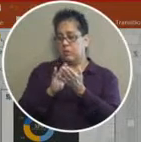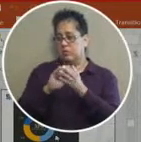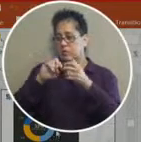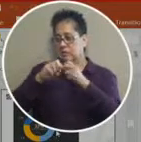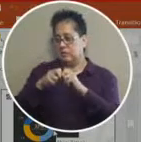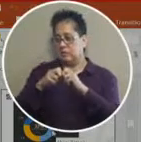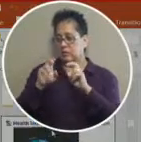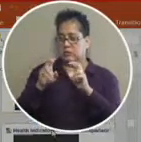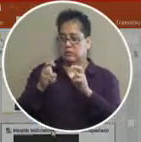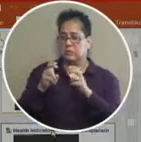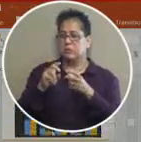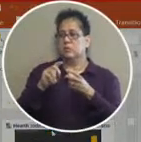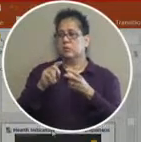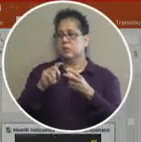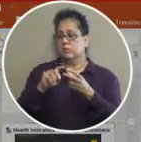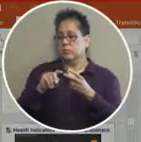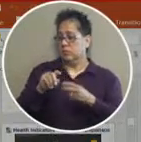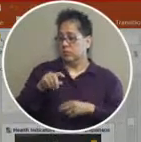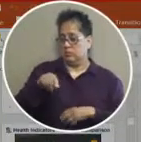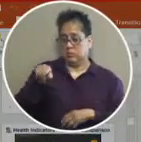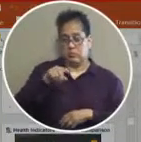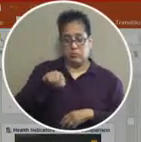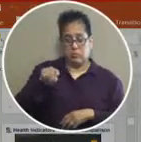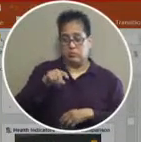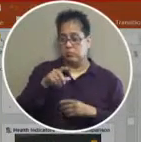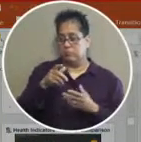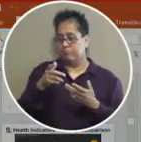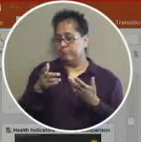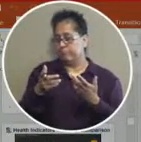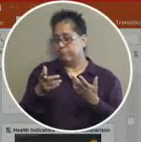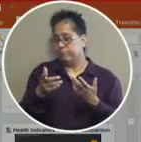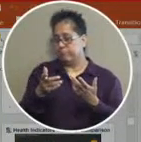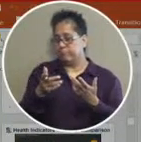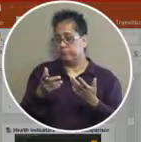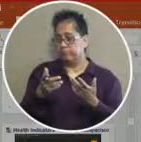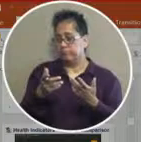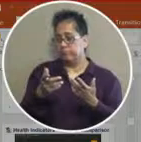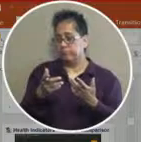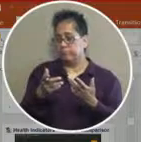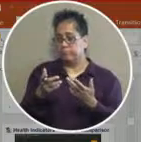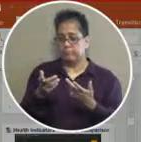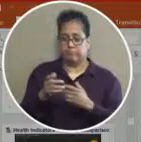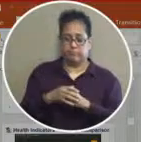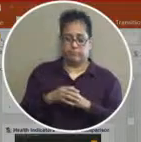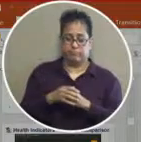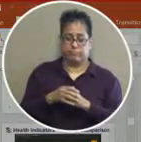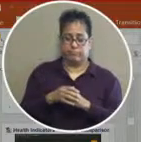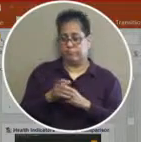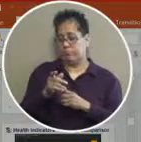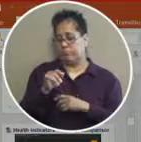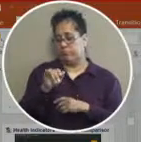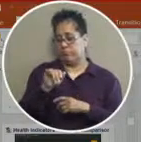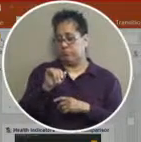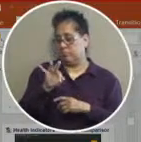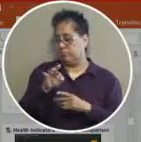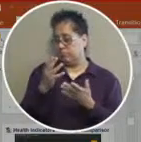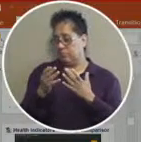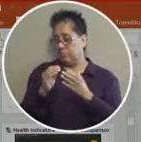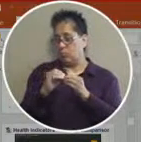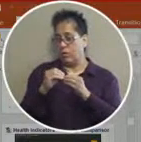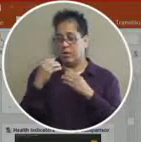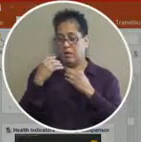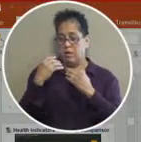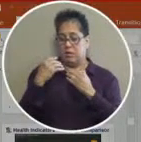conditions, were they, so to speak, had that advantage over the ones that